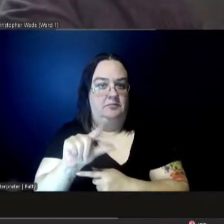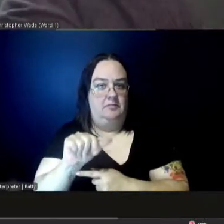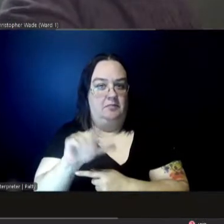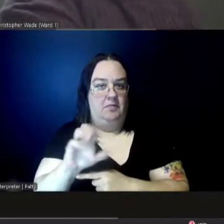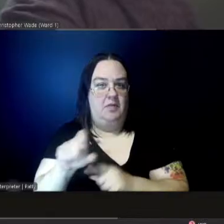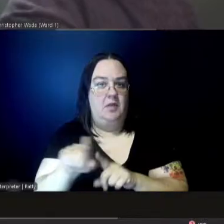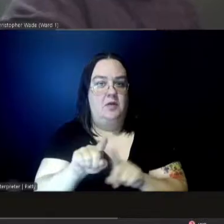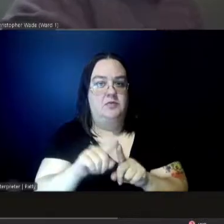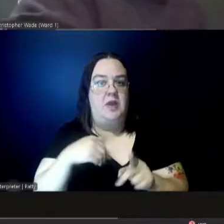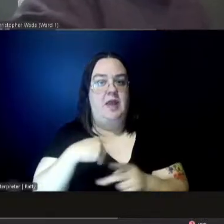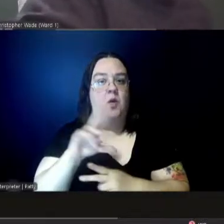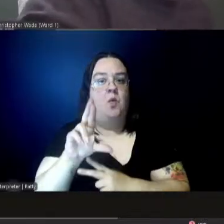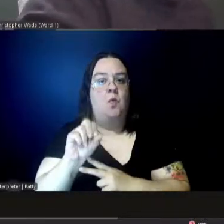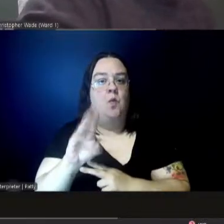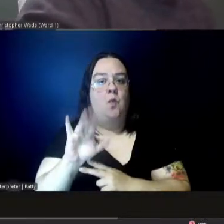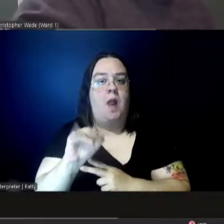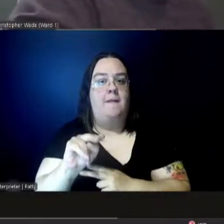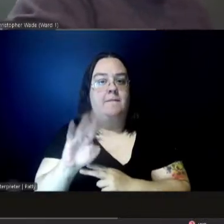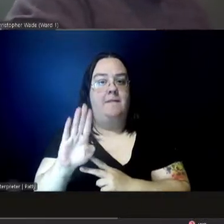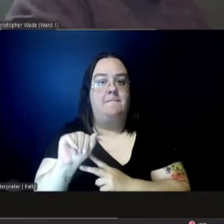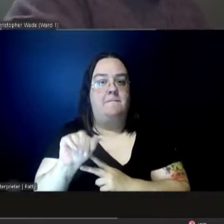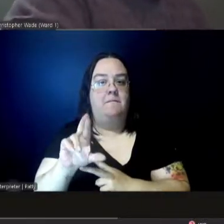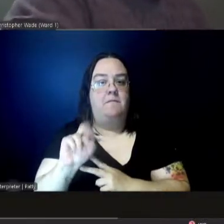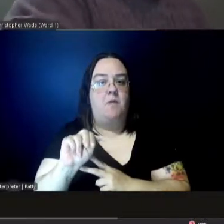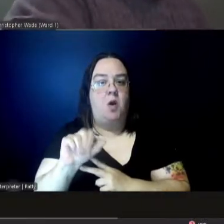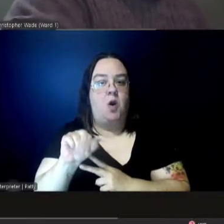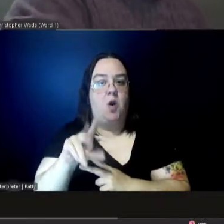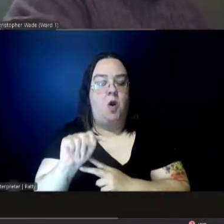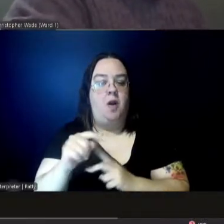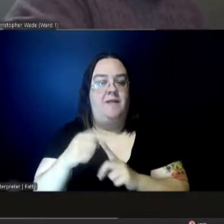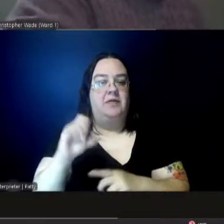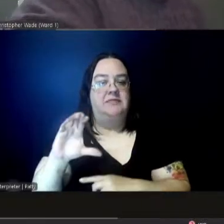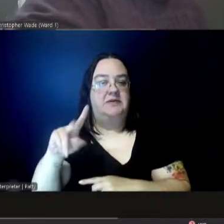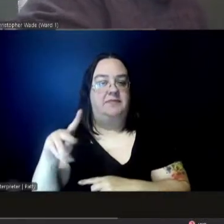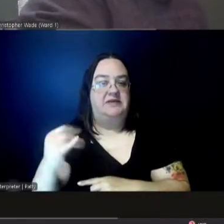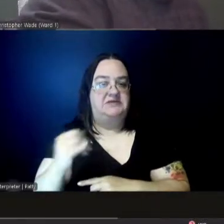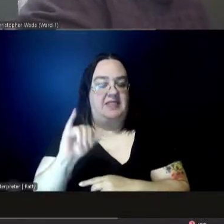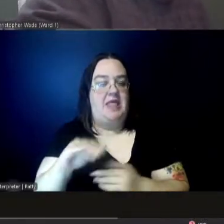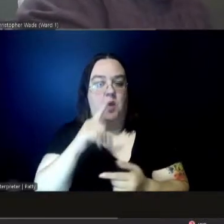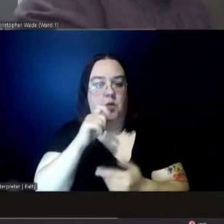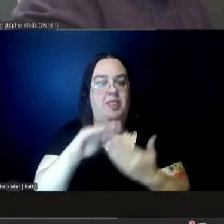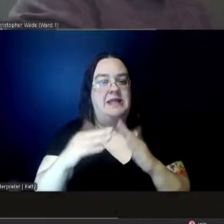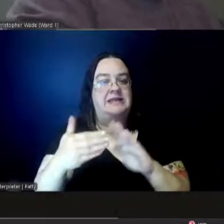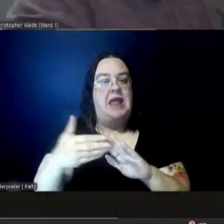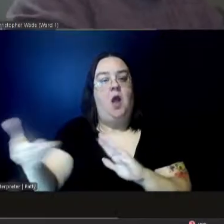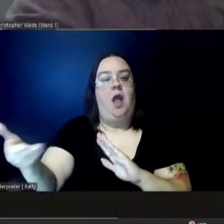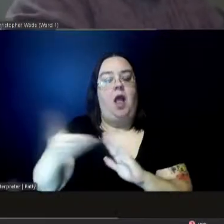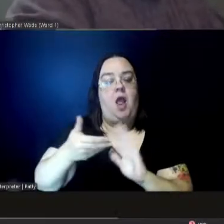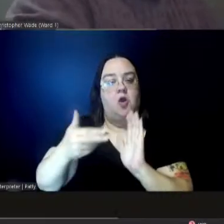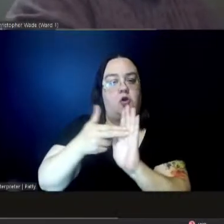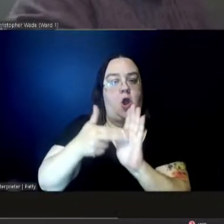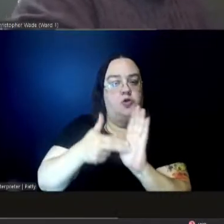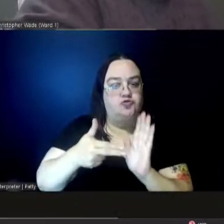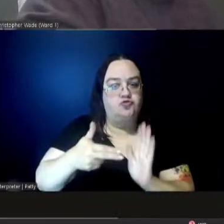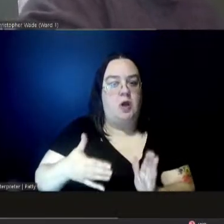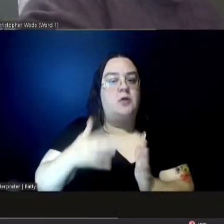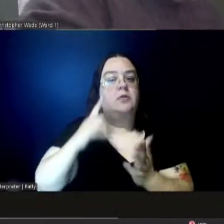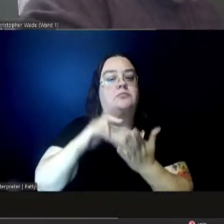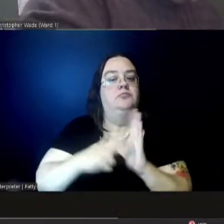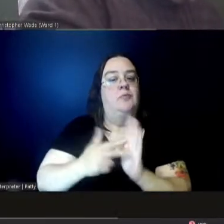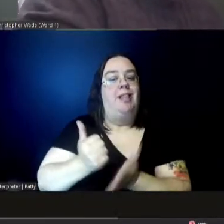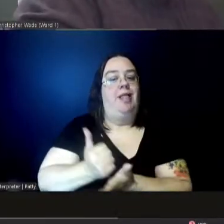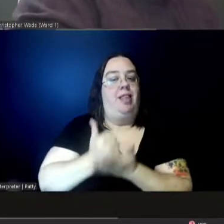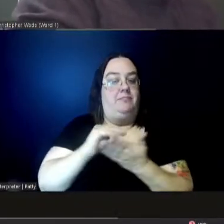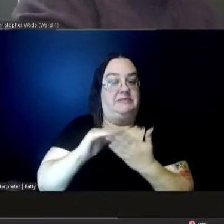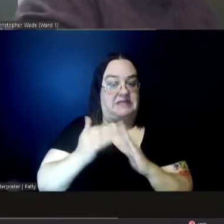here from CPJ, who the town has hired as a contractor to assist the town with this project.